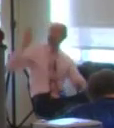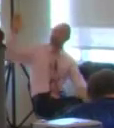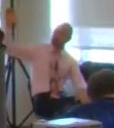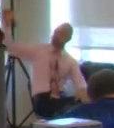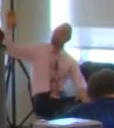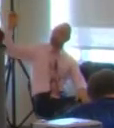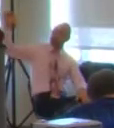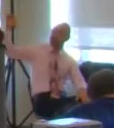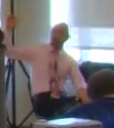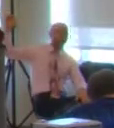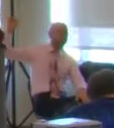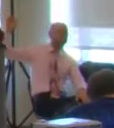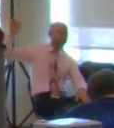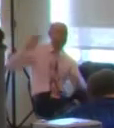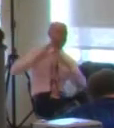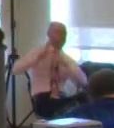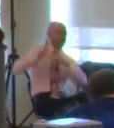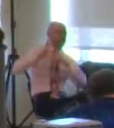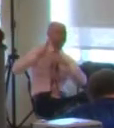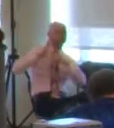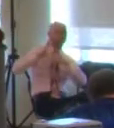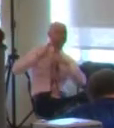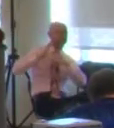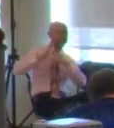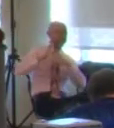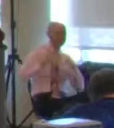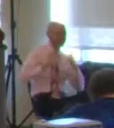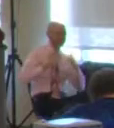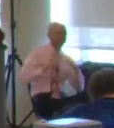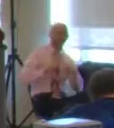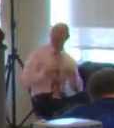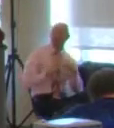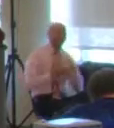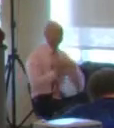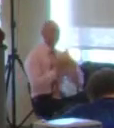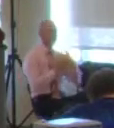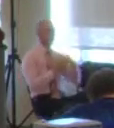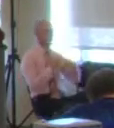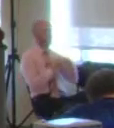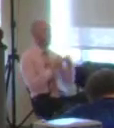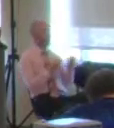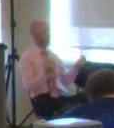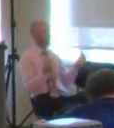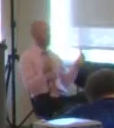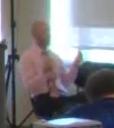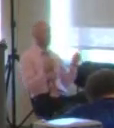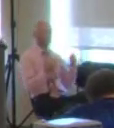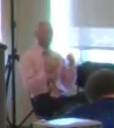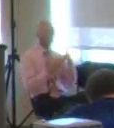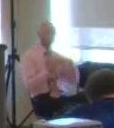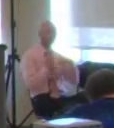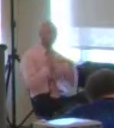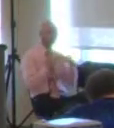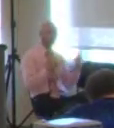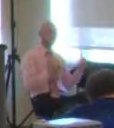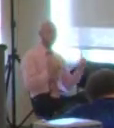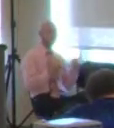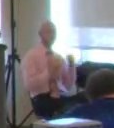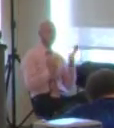skills and strategies, help with problem solving around difficult situations and relationships, role playing and planning,